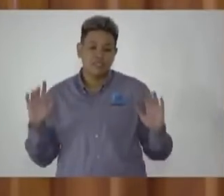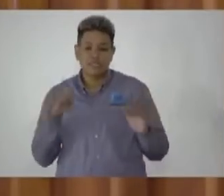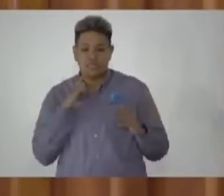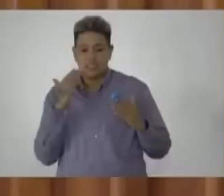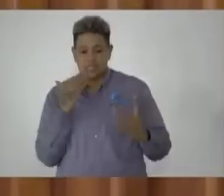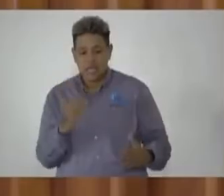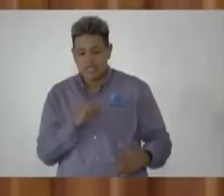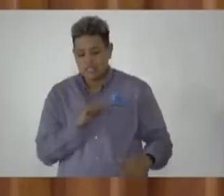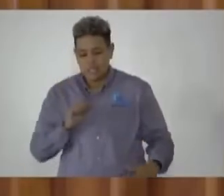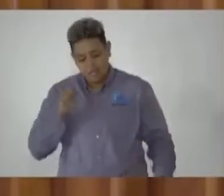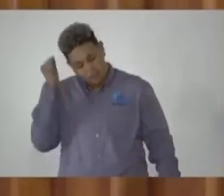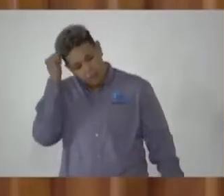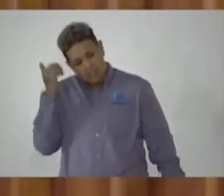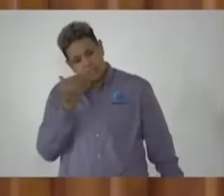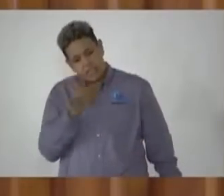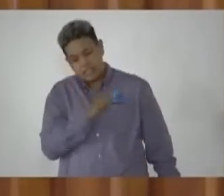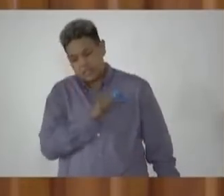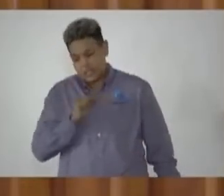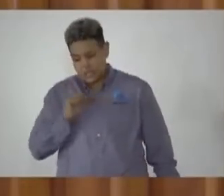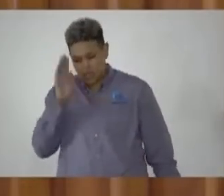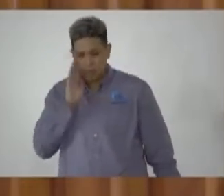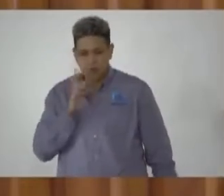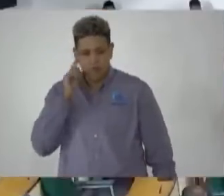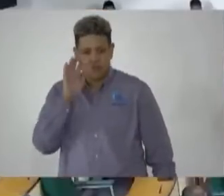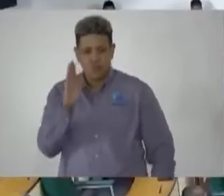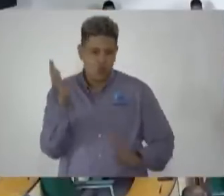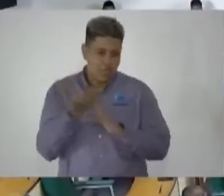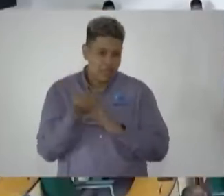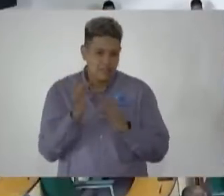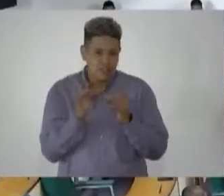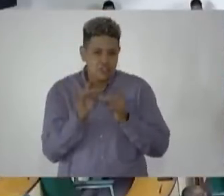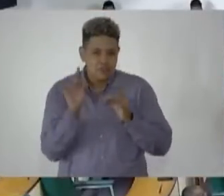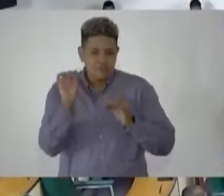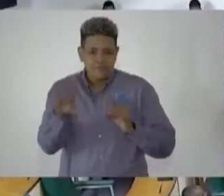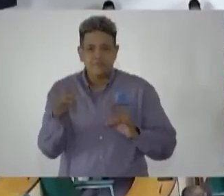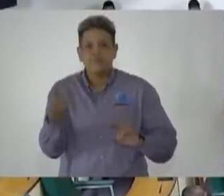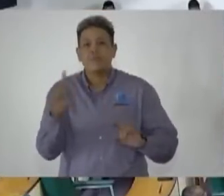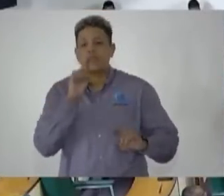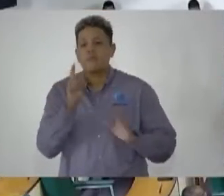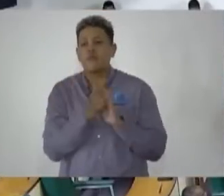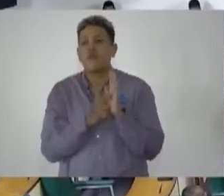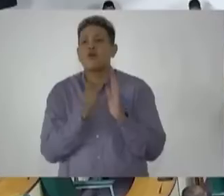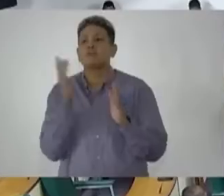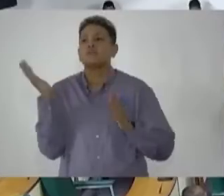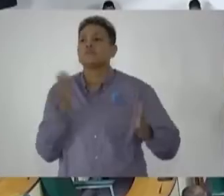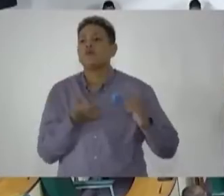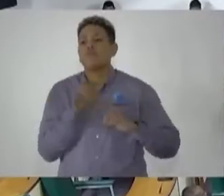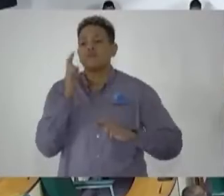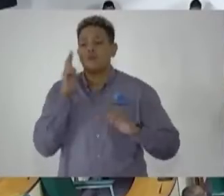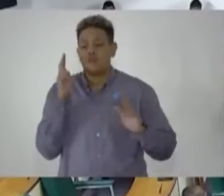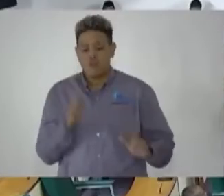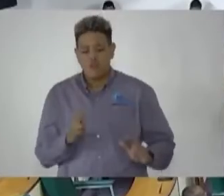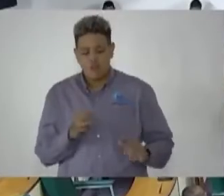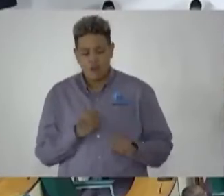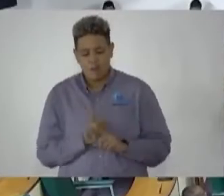you very much, Senator Bunting. Thank you, Senator Brown, for your intervention. Bills brought from the